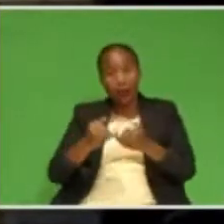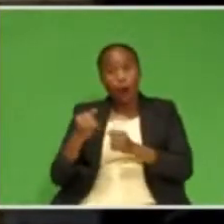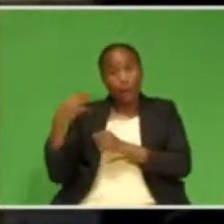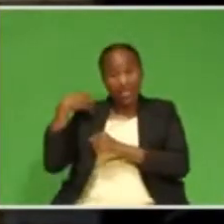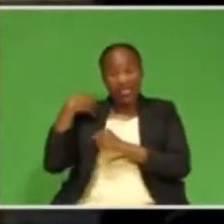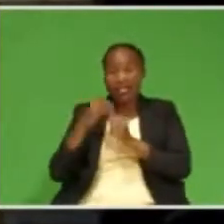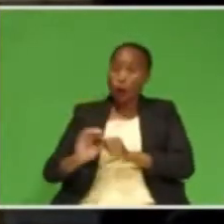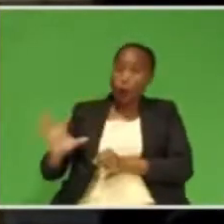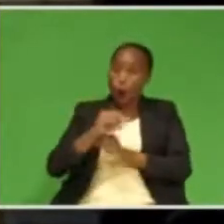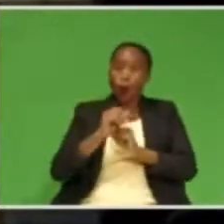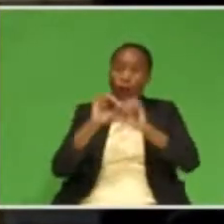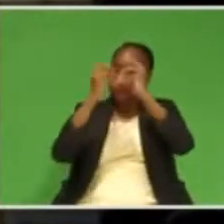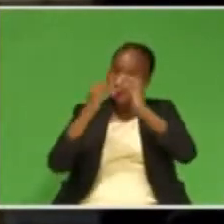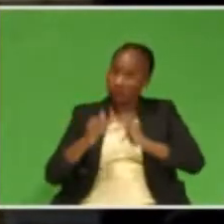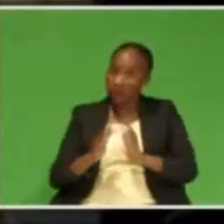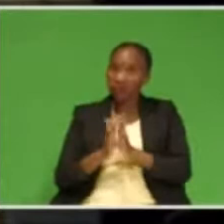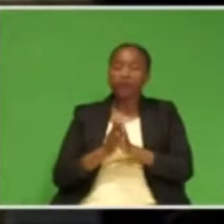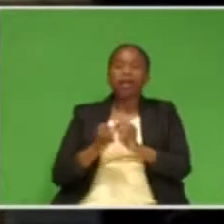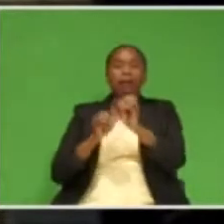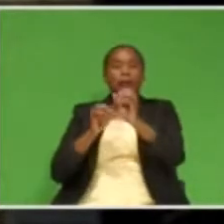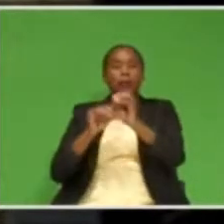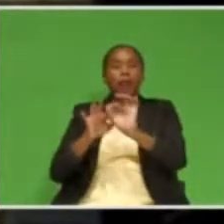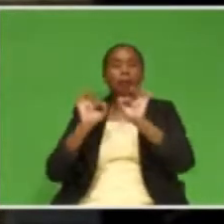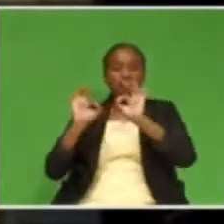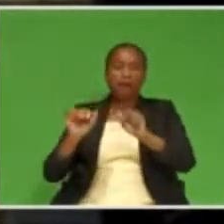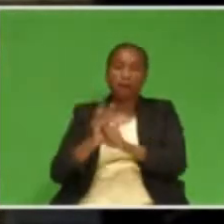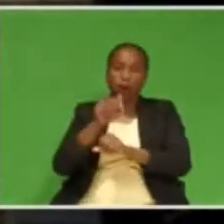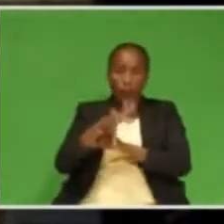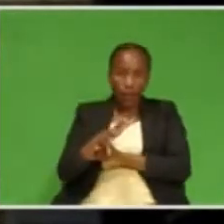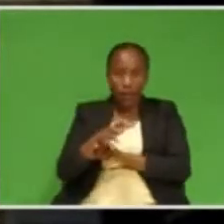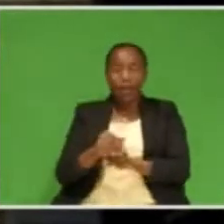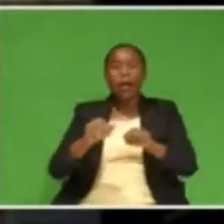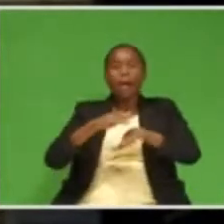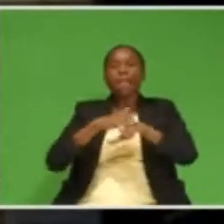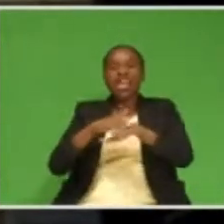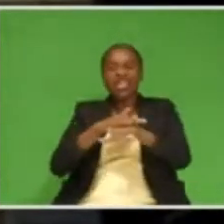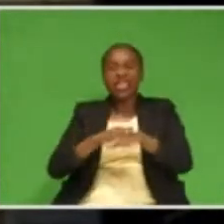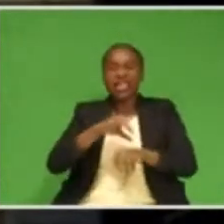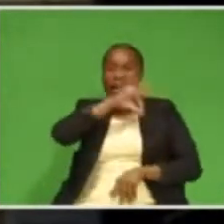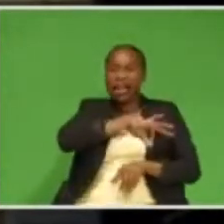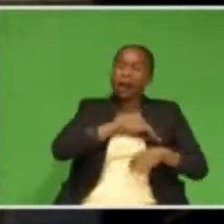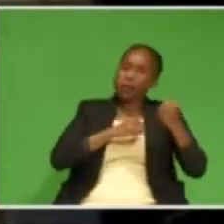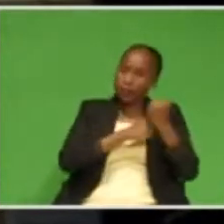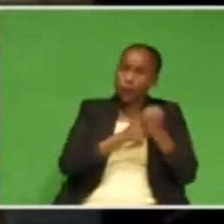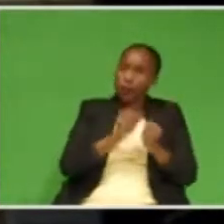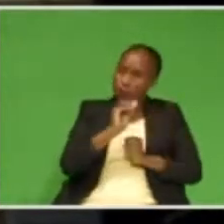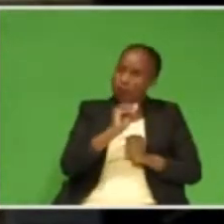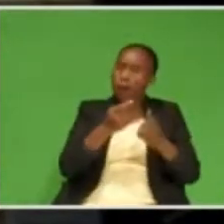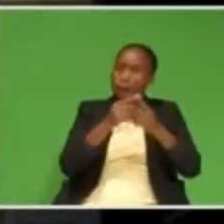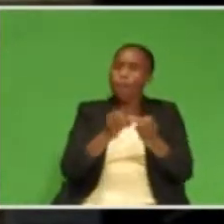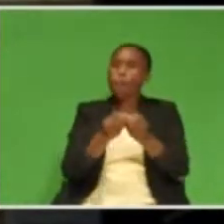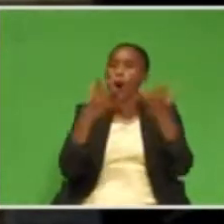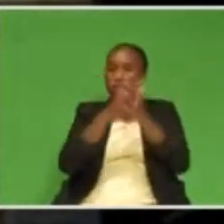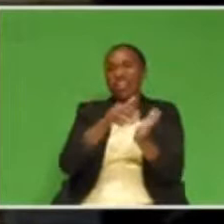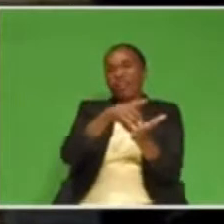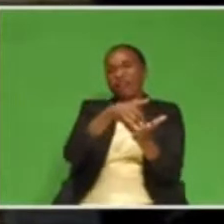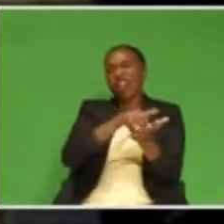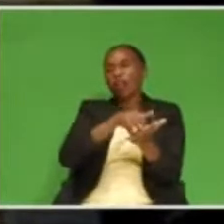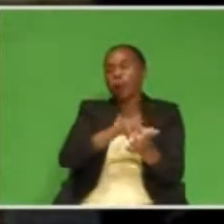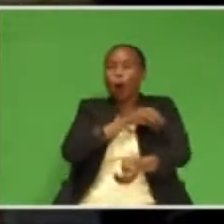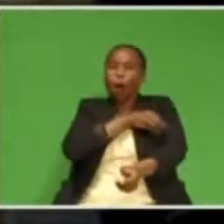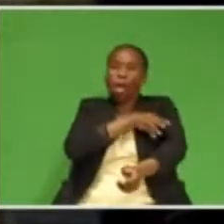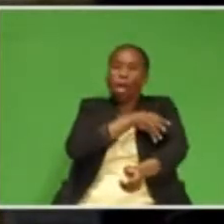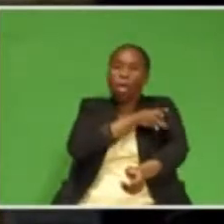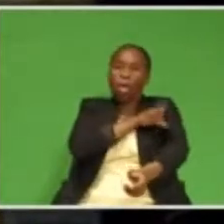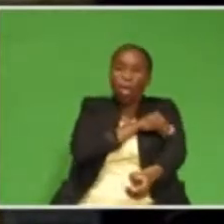a mechanism for targeted basic income support for the most vulnerable, while within